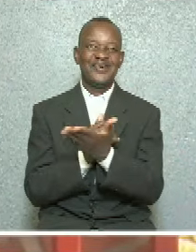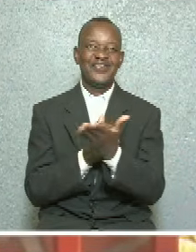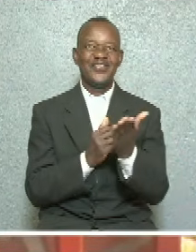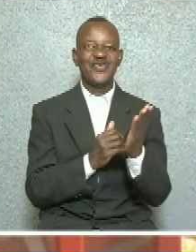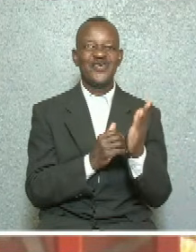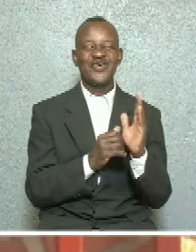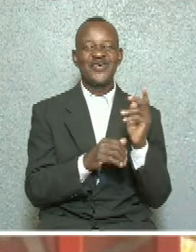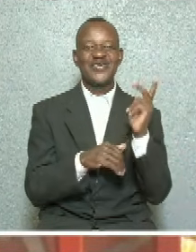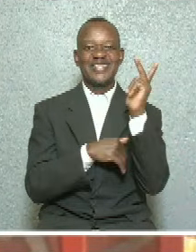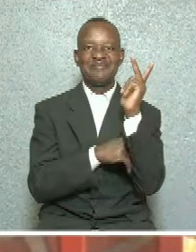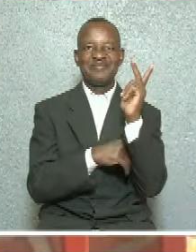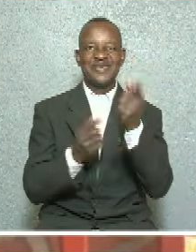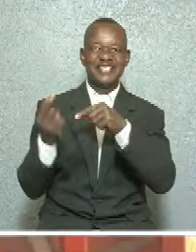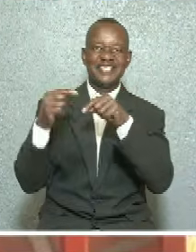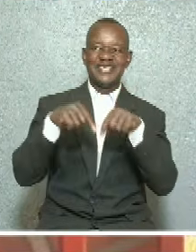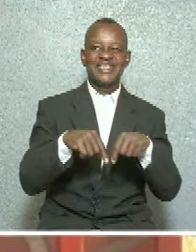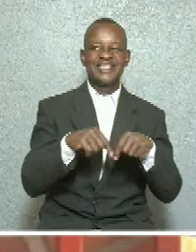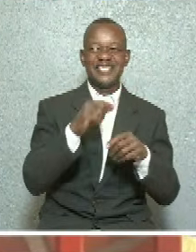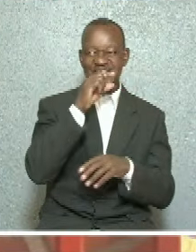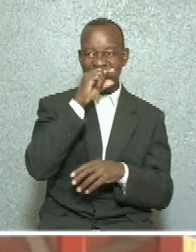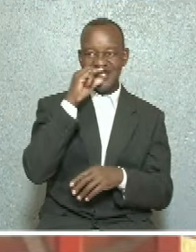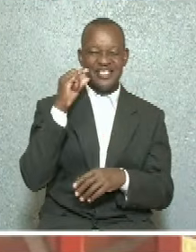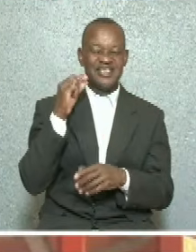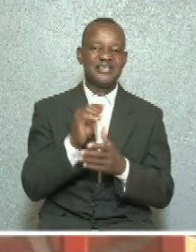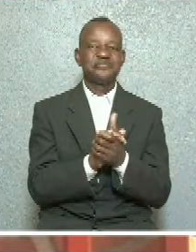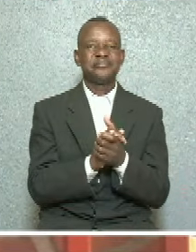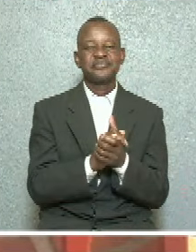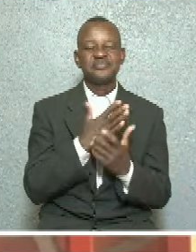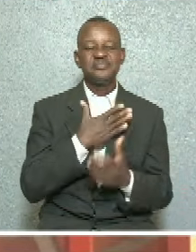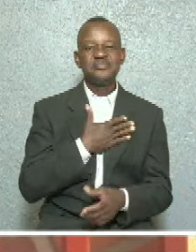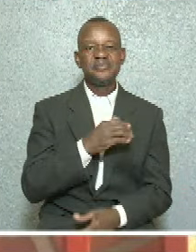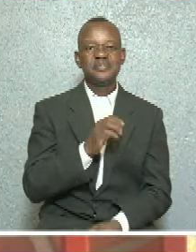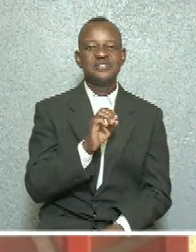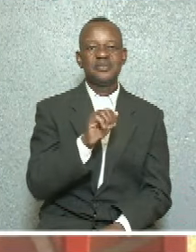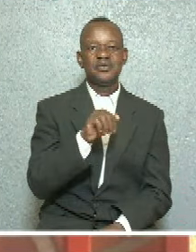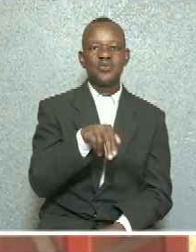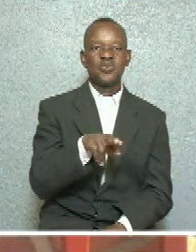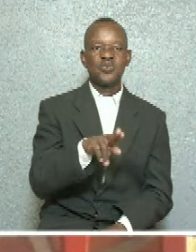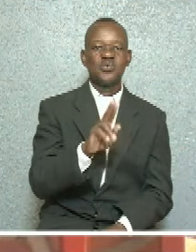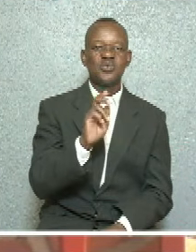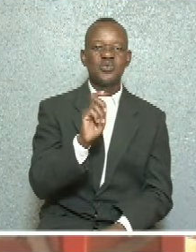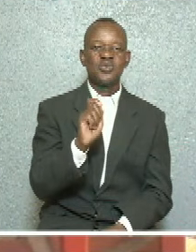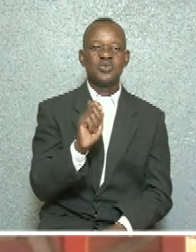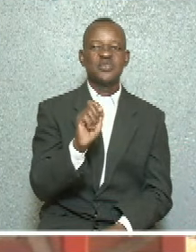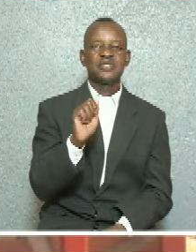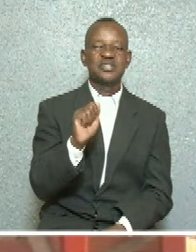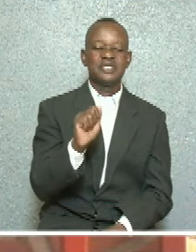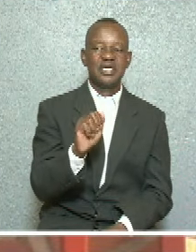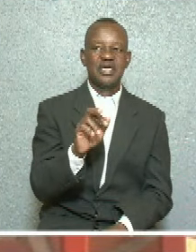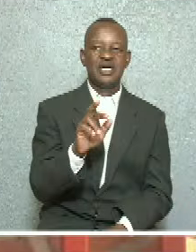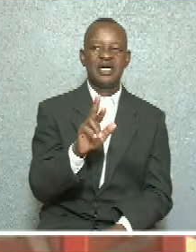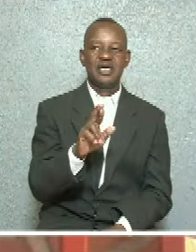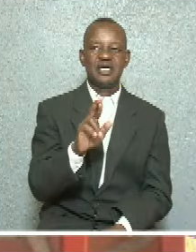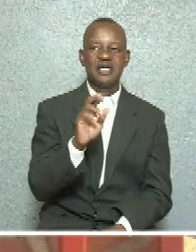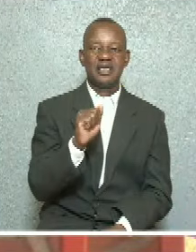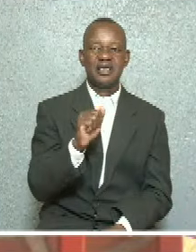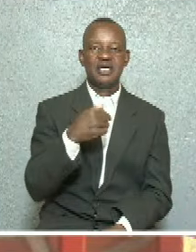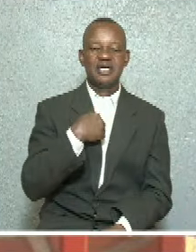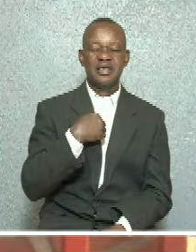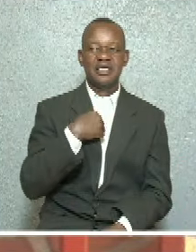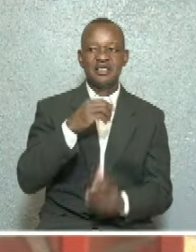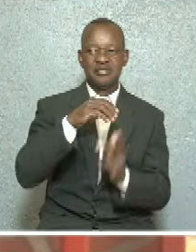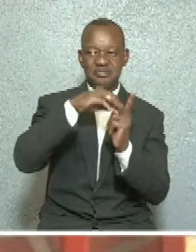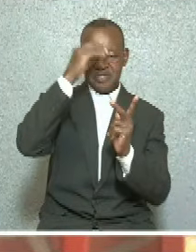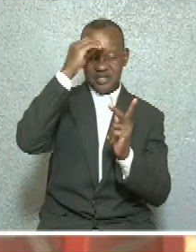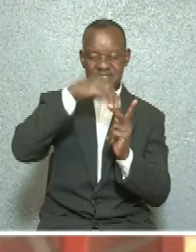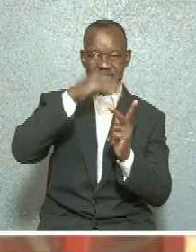today. My name is Utara Kadohoi and I am a PAY alumni. Now, for most of